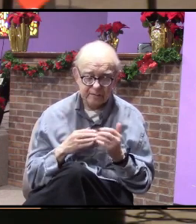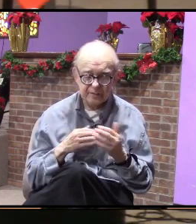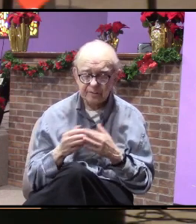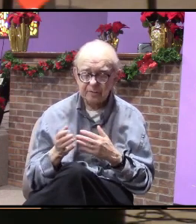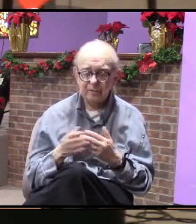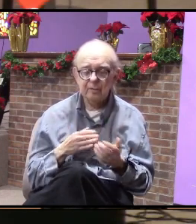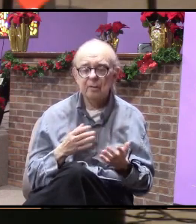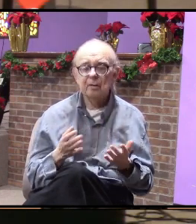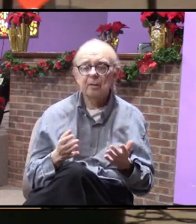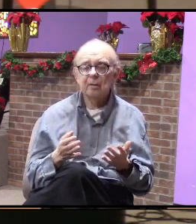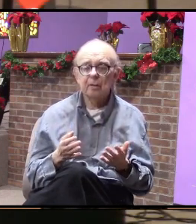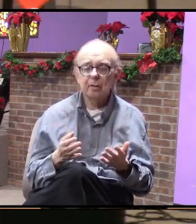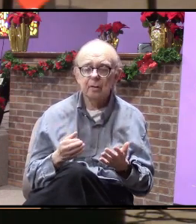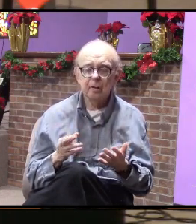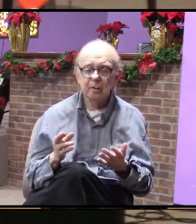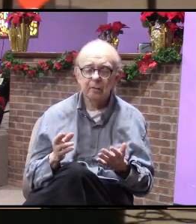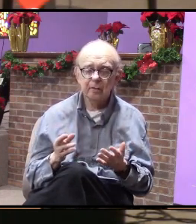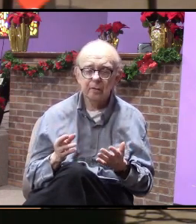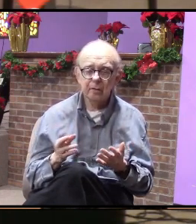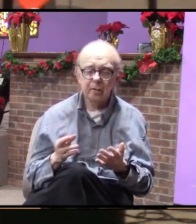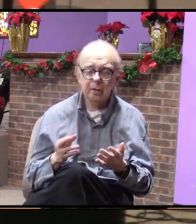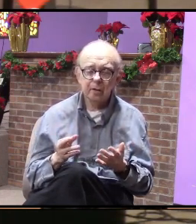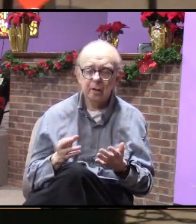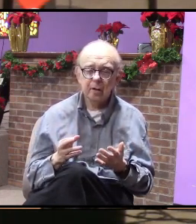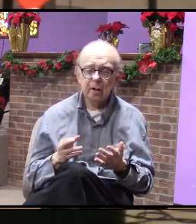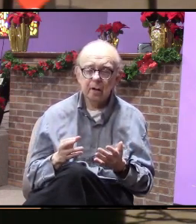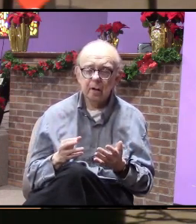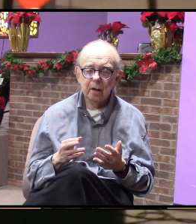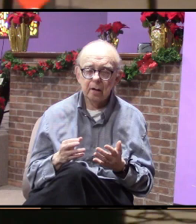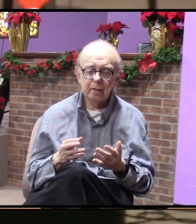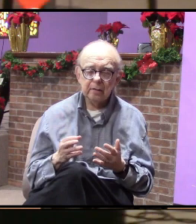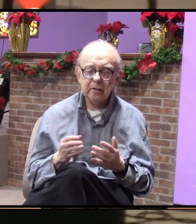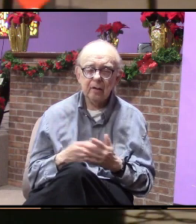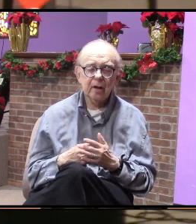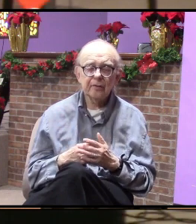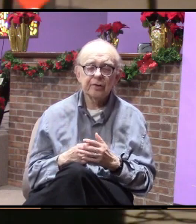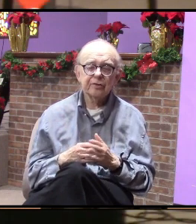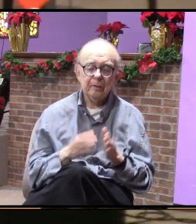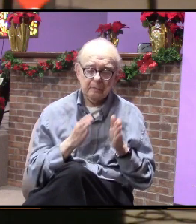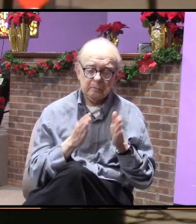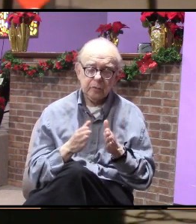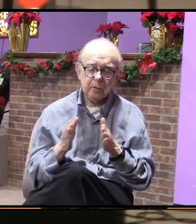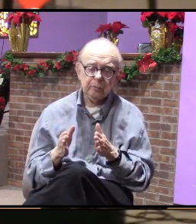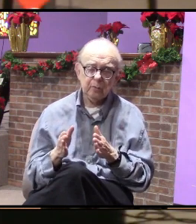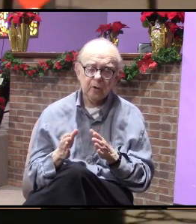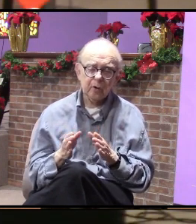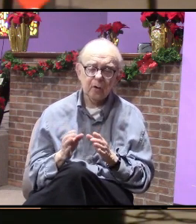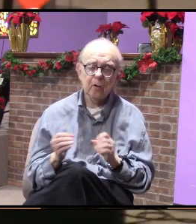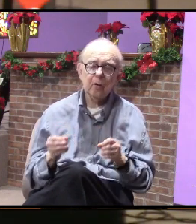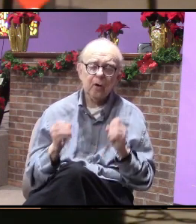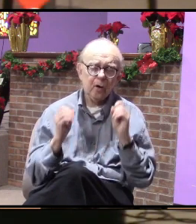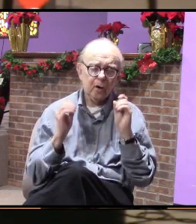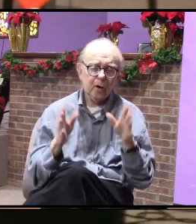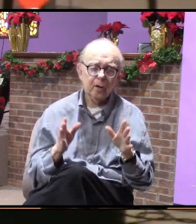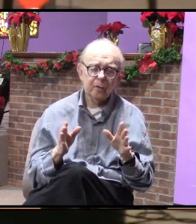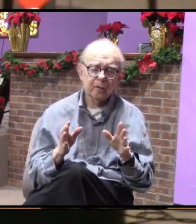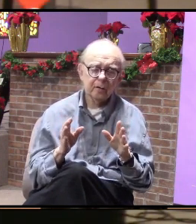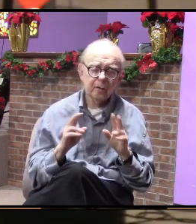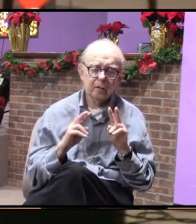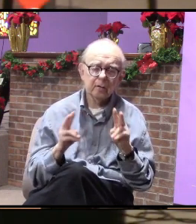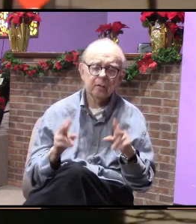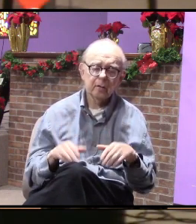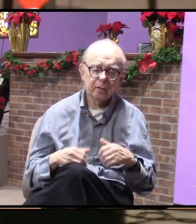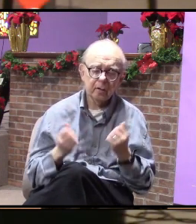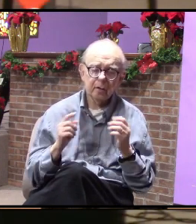rhythmic or if it is even chaotic. Have you ever watched your life once